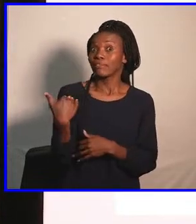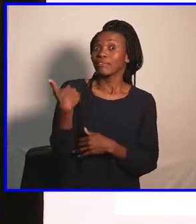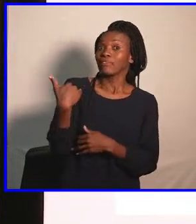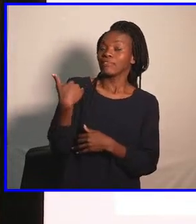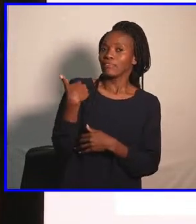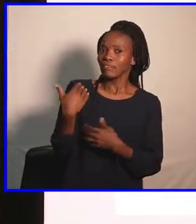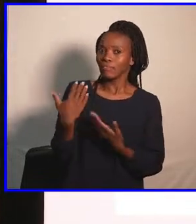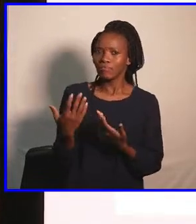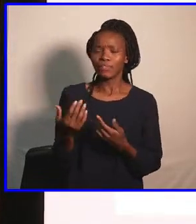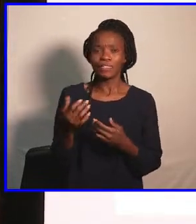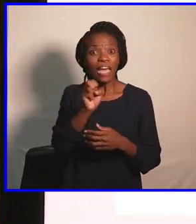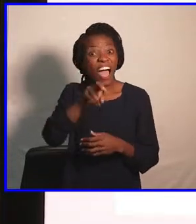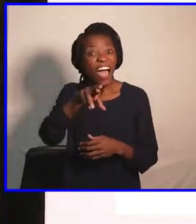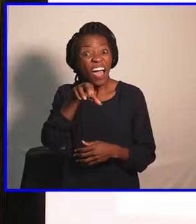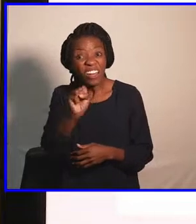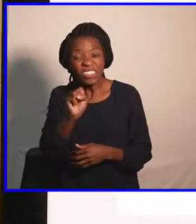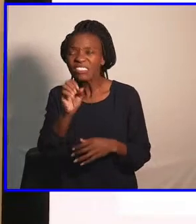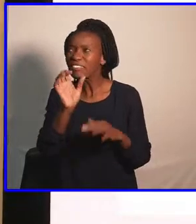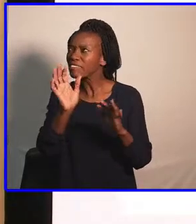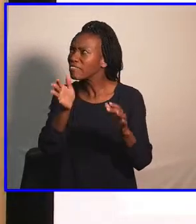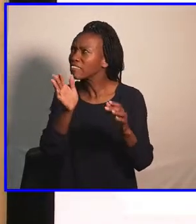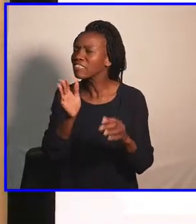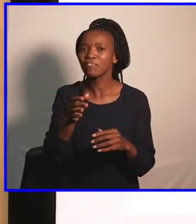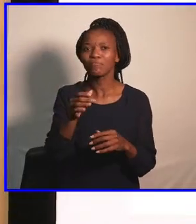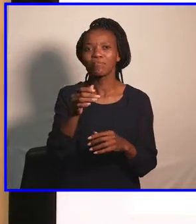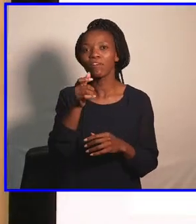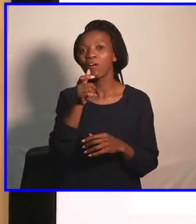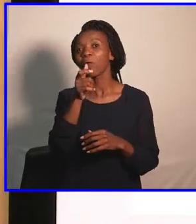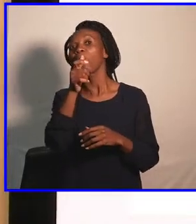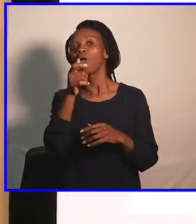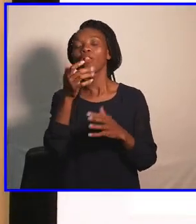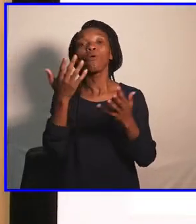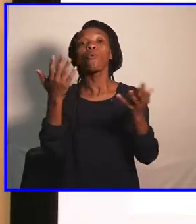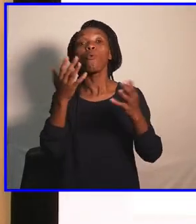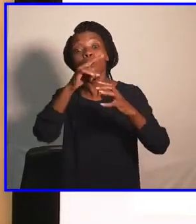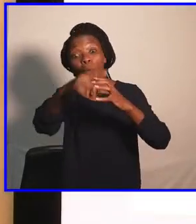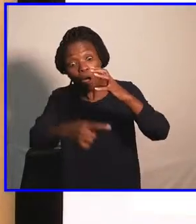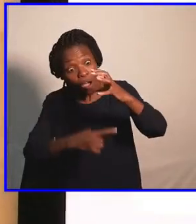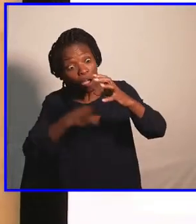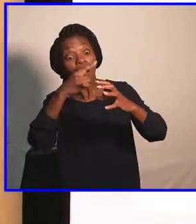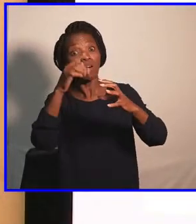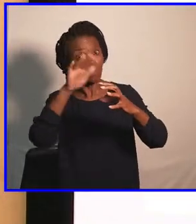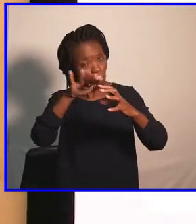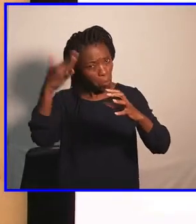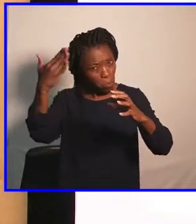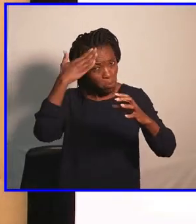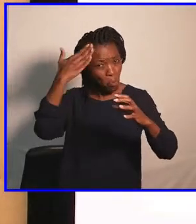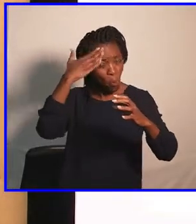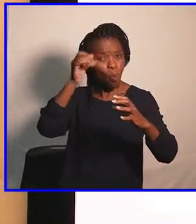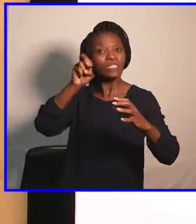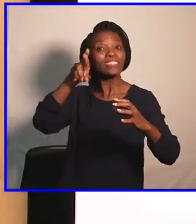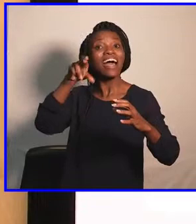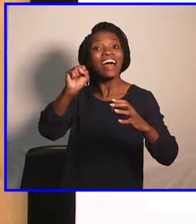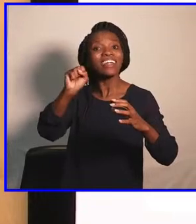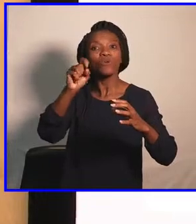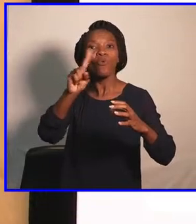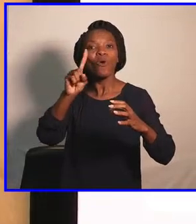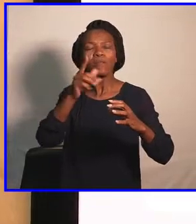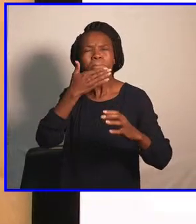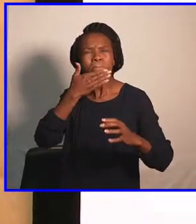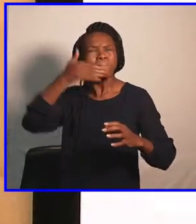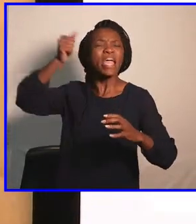and noted and recognized by all and sundry around the world as being the best